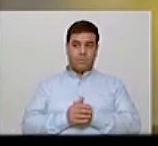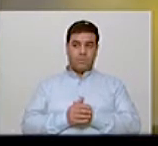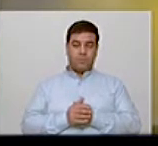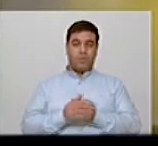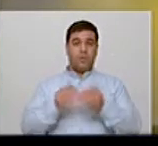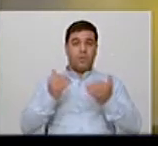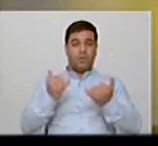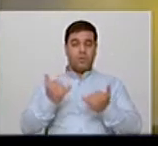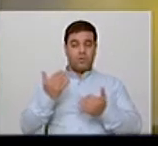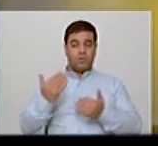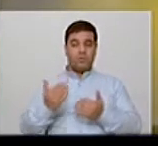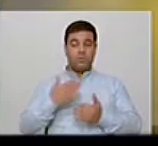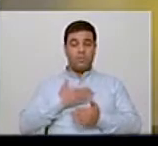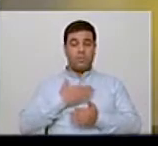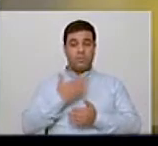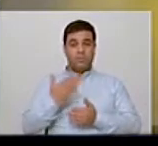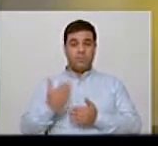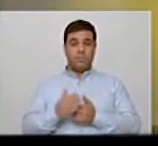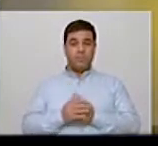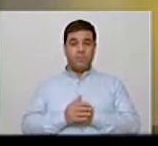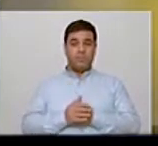Ana endi biz